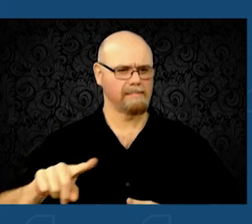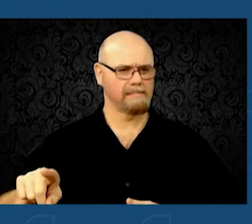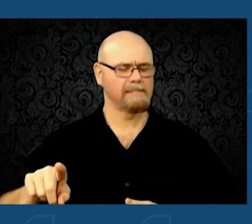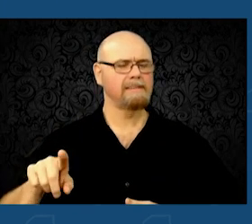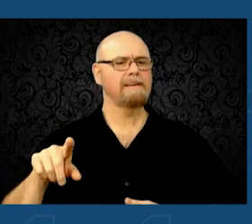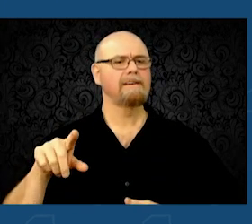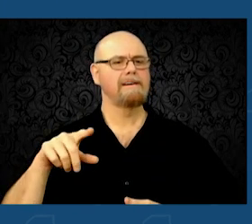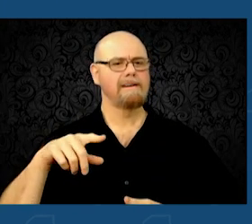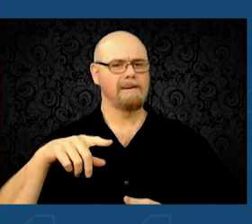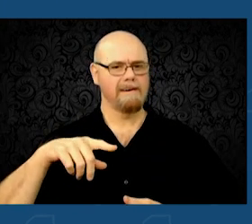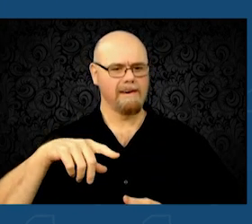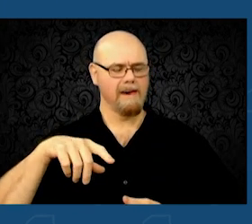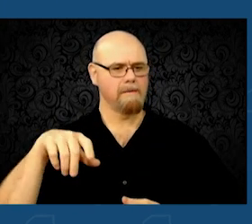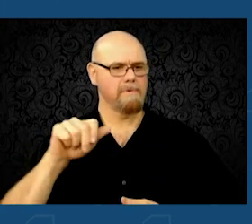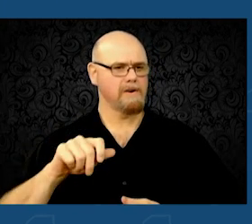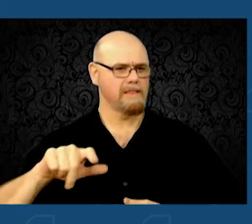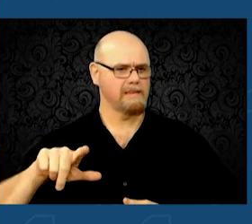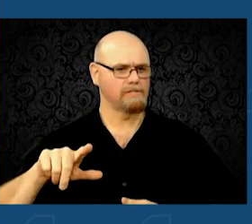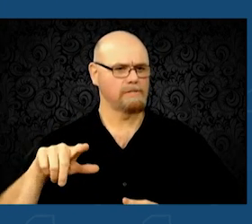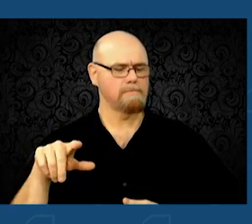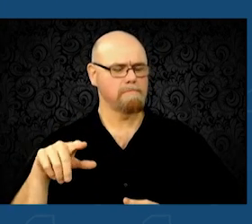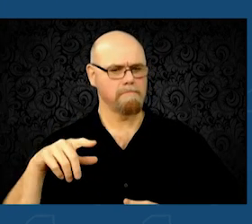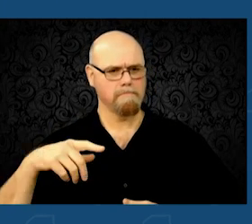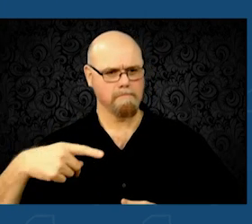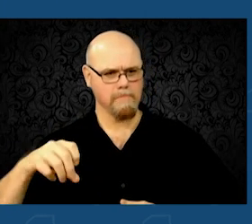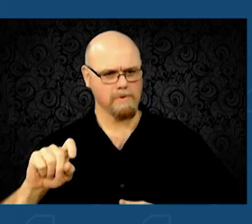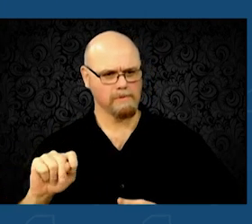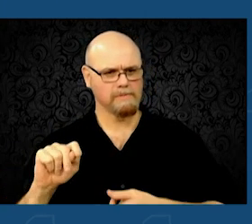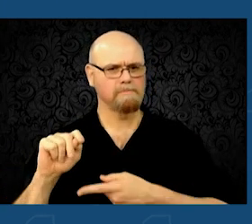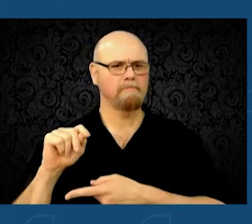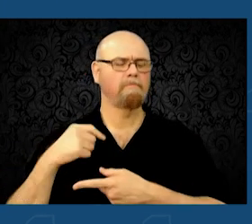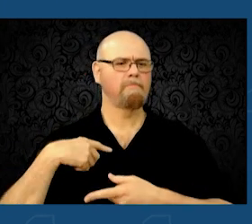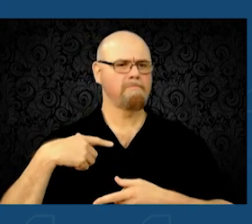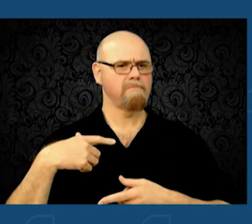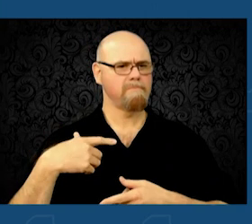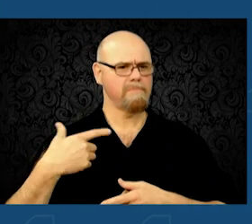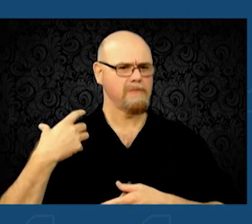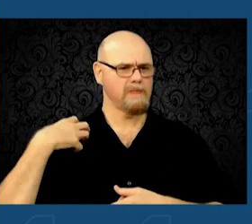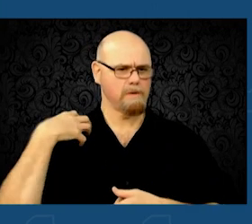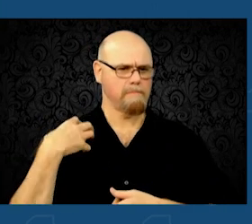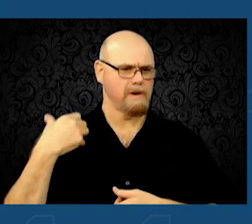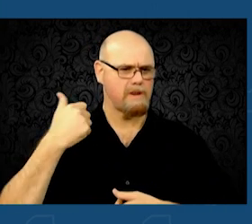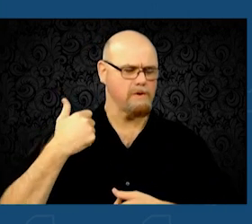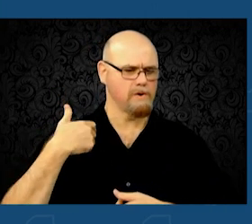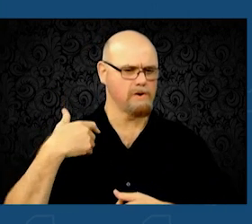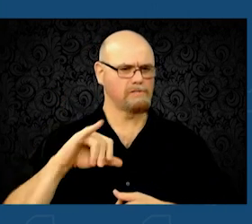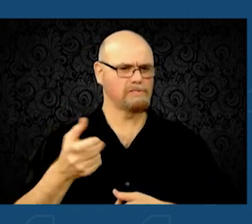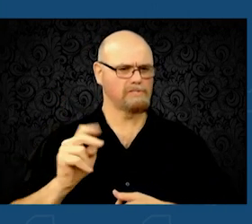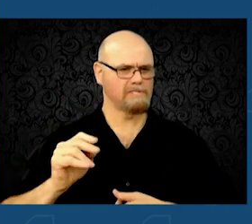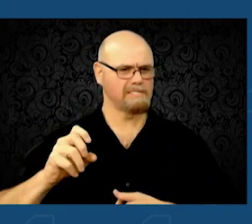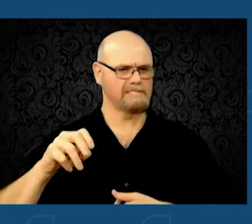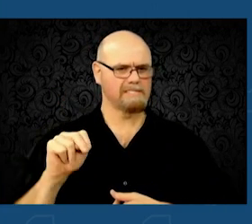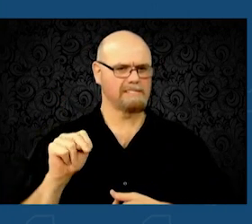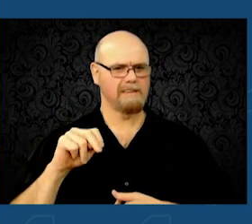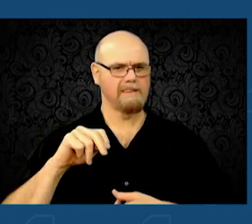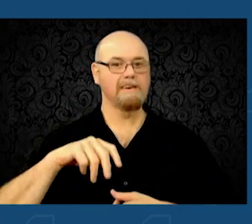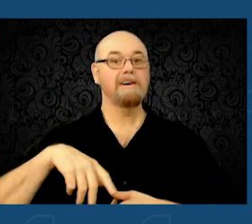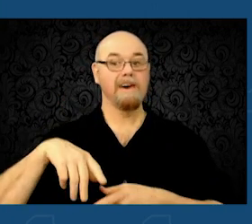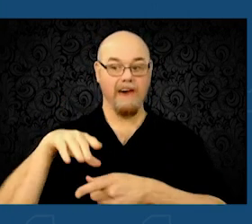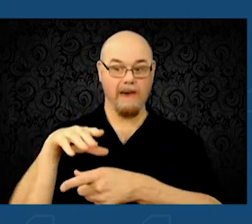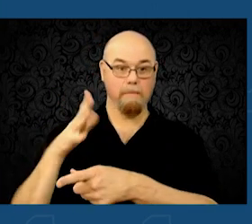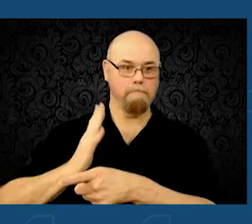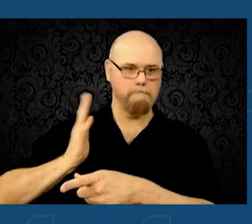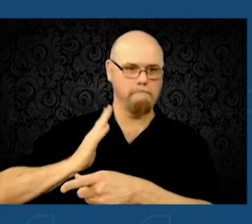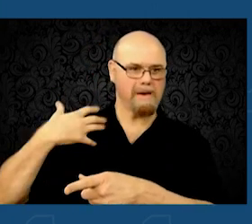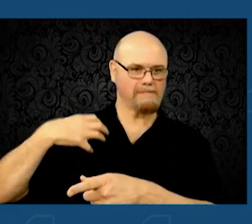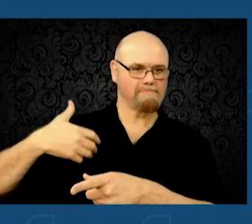service. The Commander, John Sanabria, past Commander Benigno Rodriguez, and